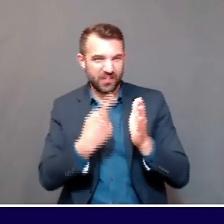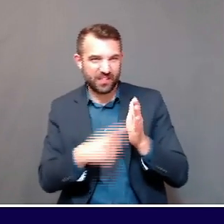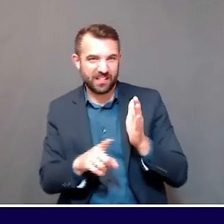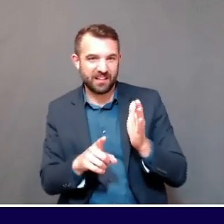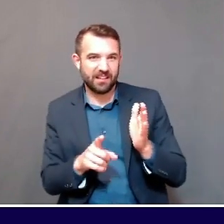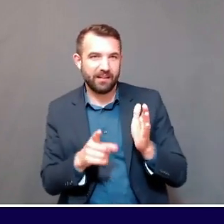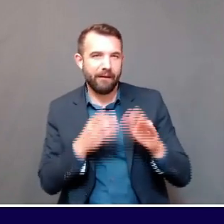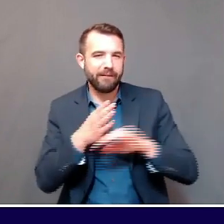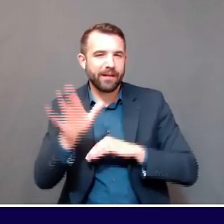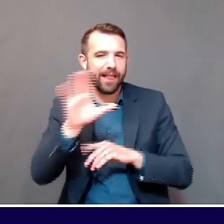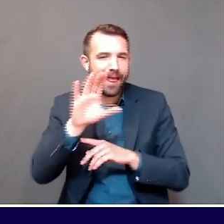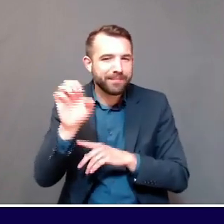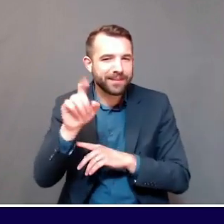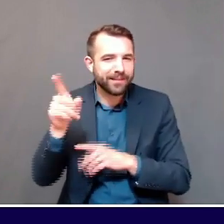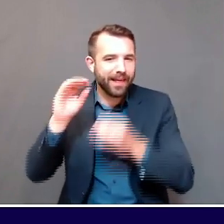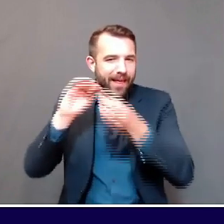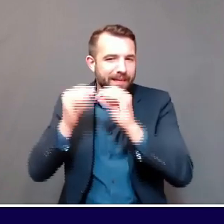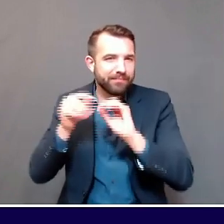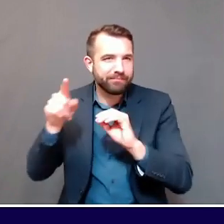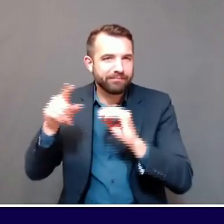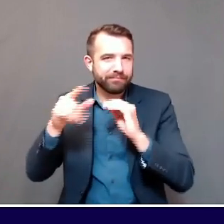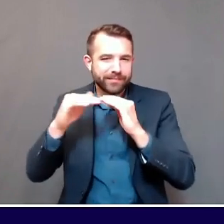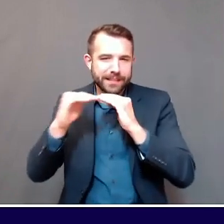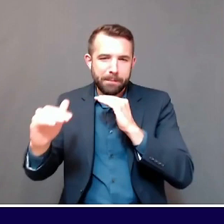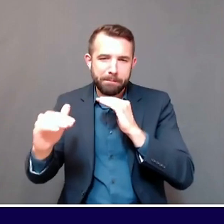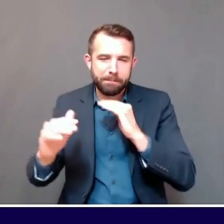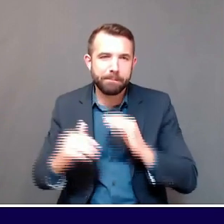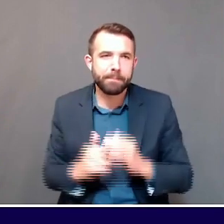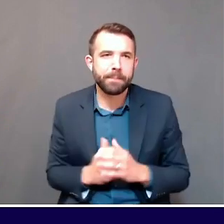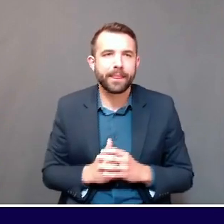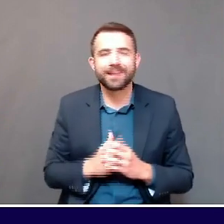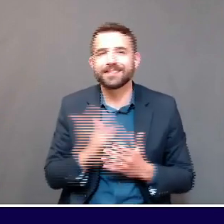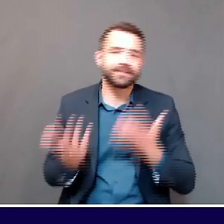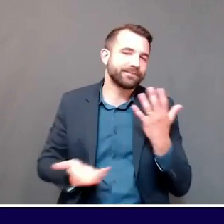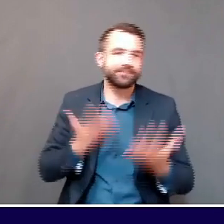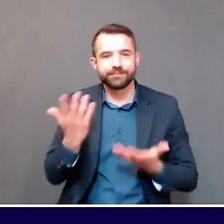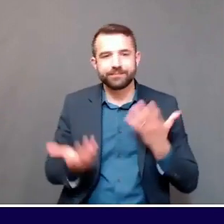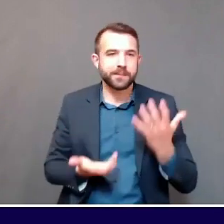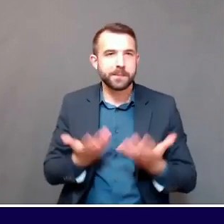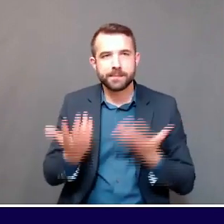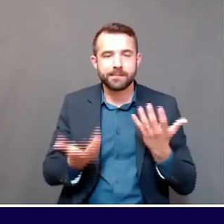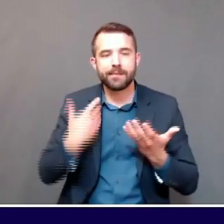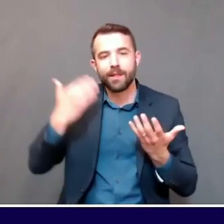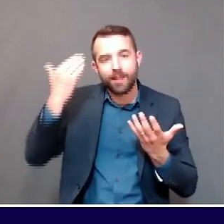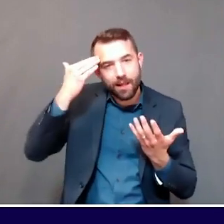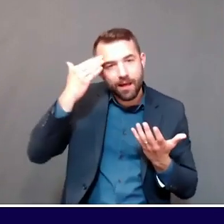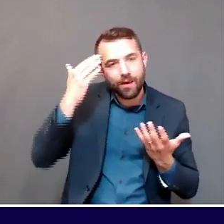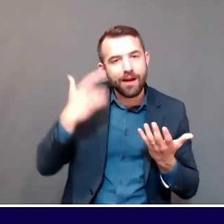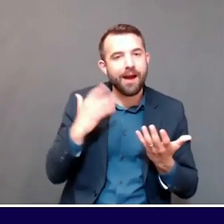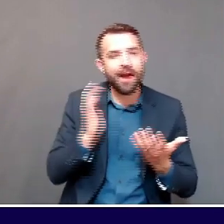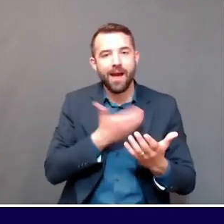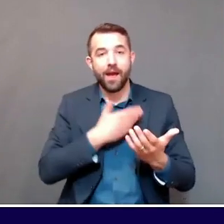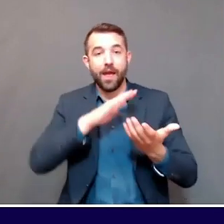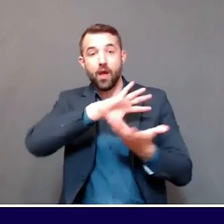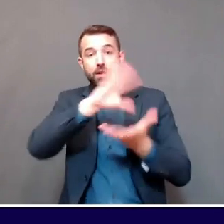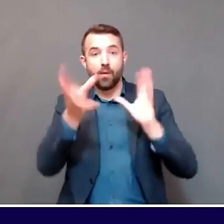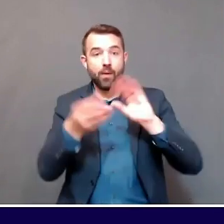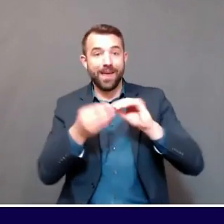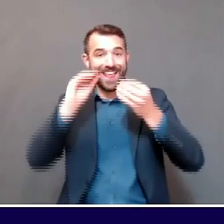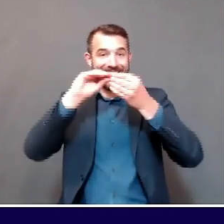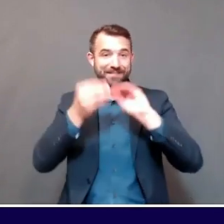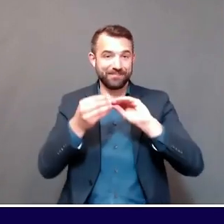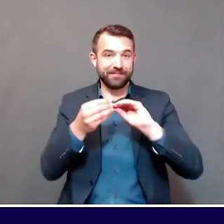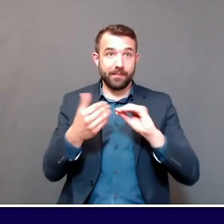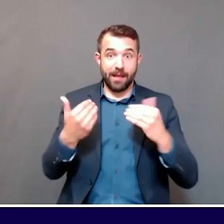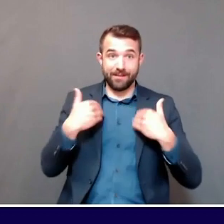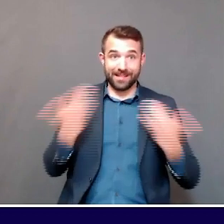stabilized. So it really is, as you can imagine, Kevin, given that thankfully our overall number of cases in Maine on a daily basis